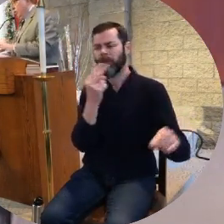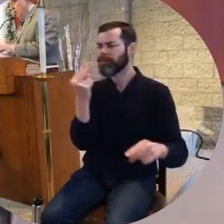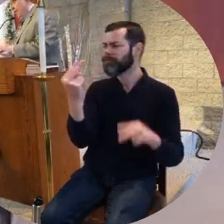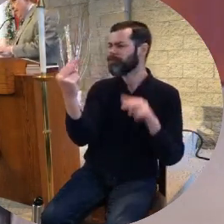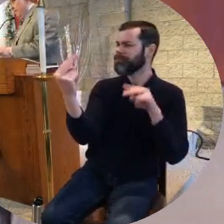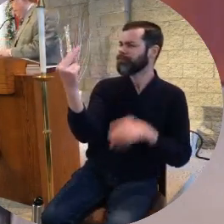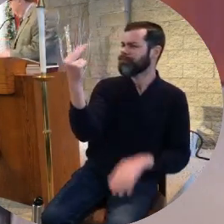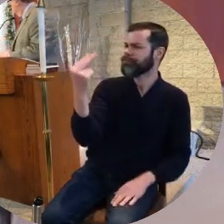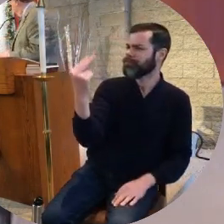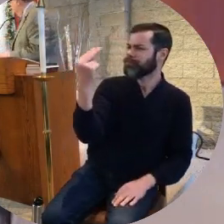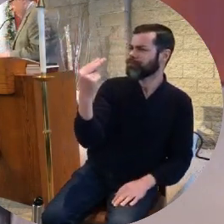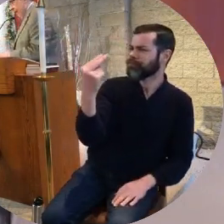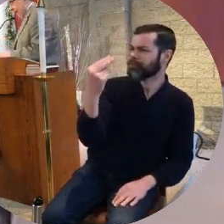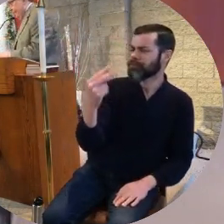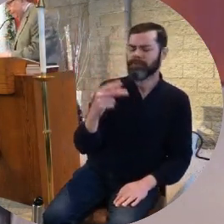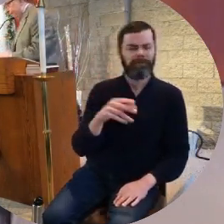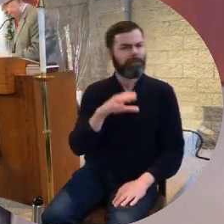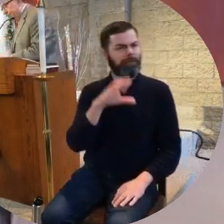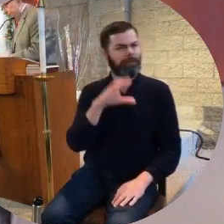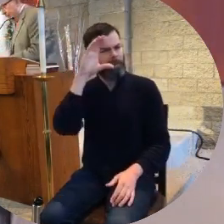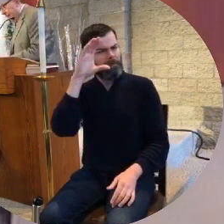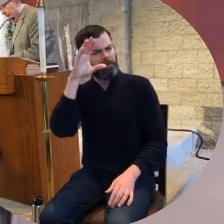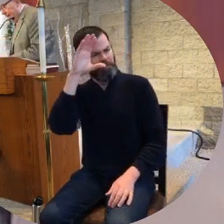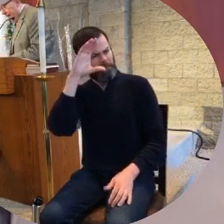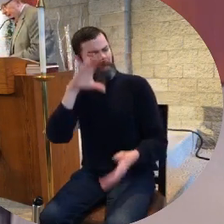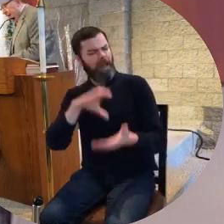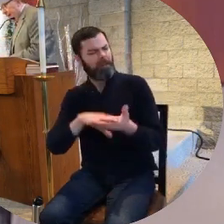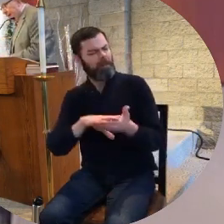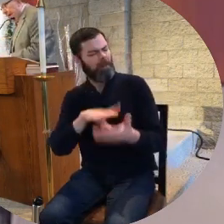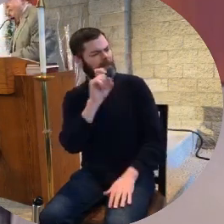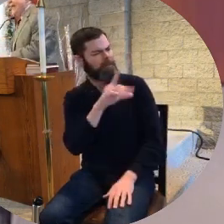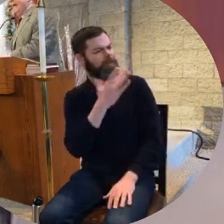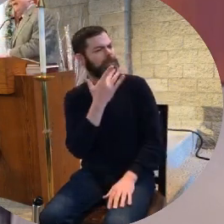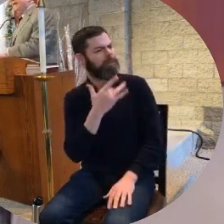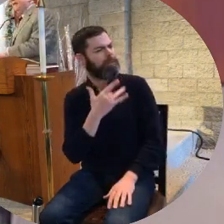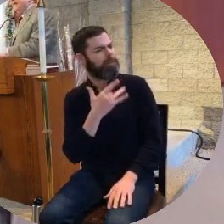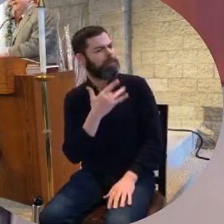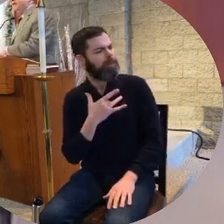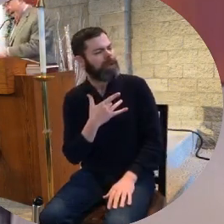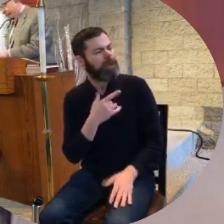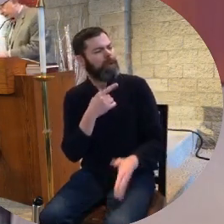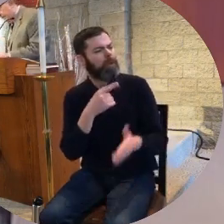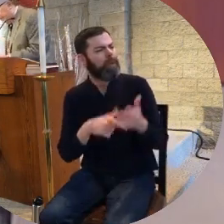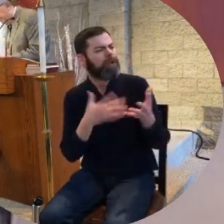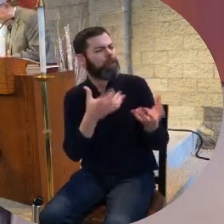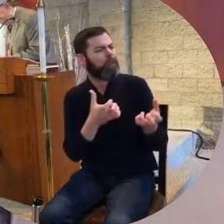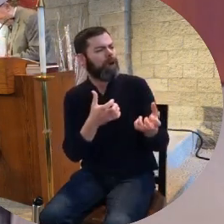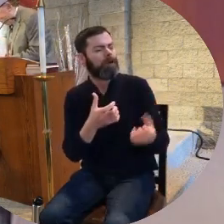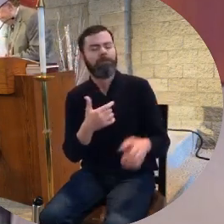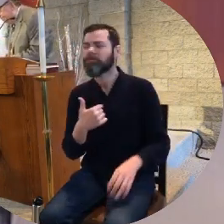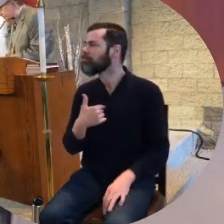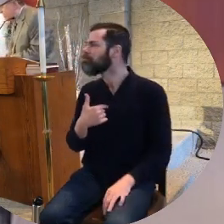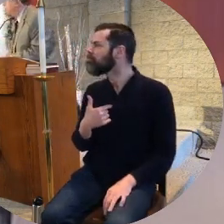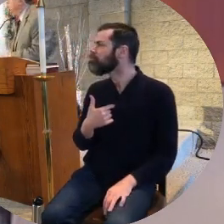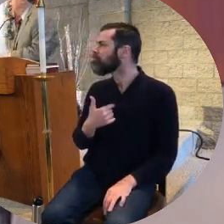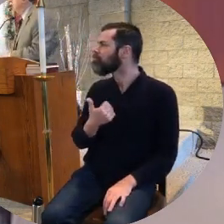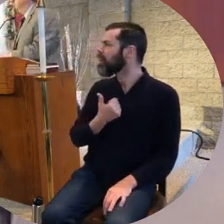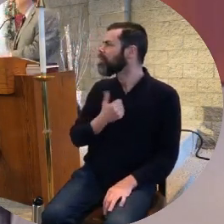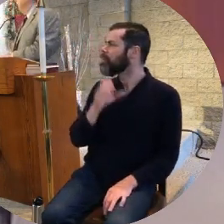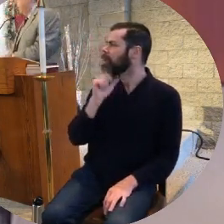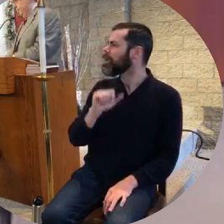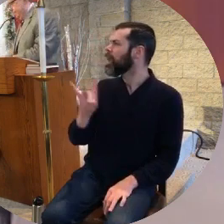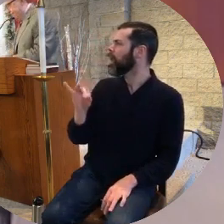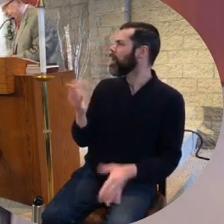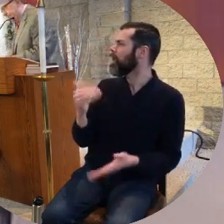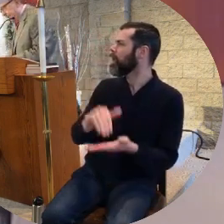what she'd like to have for her birthday. "I'd like to be 8 again." Still looking in the